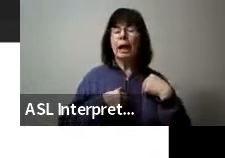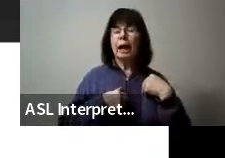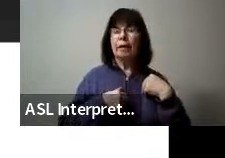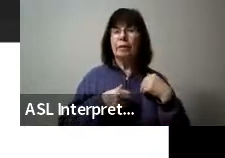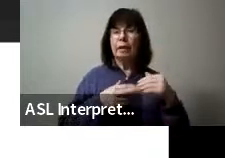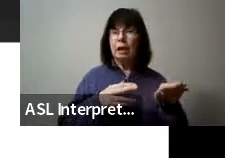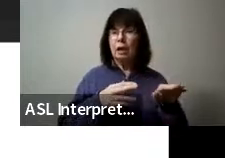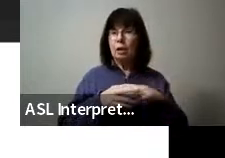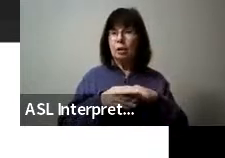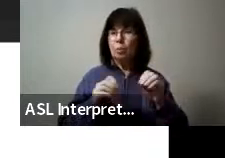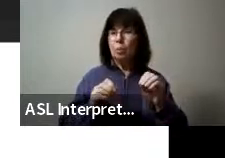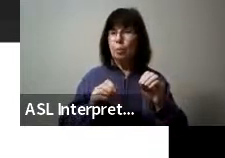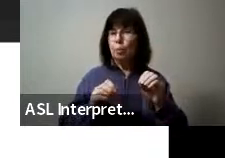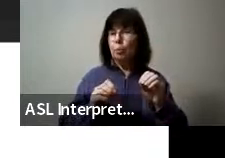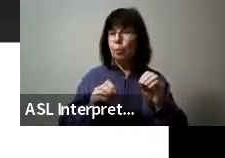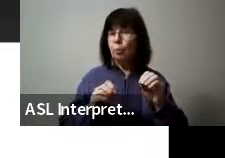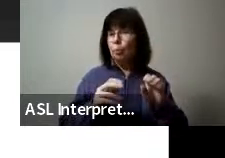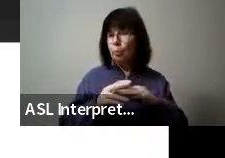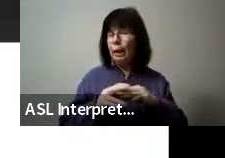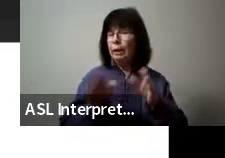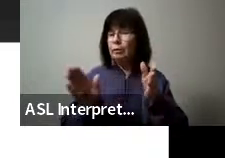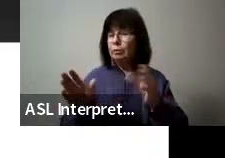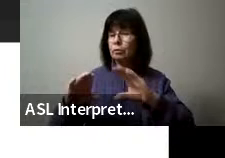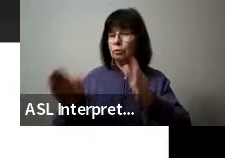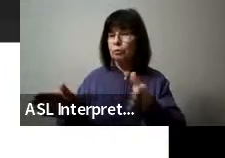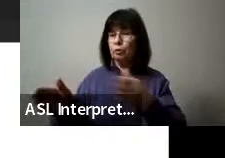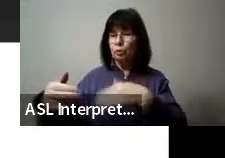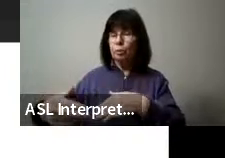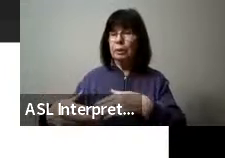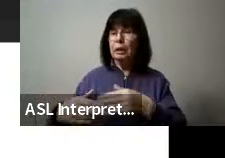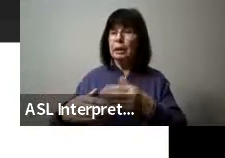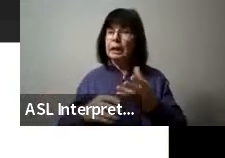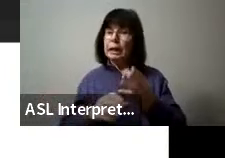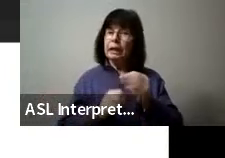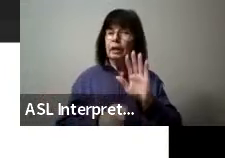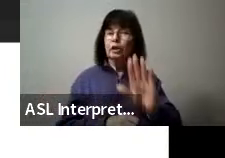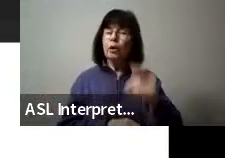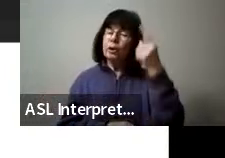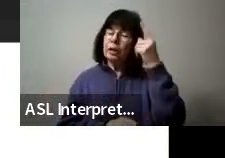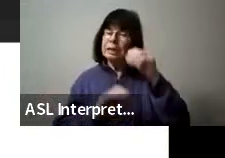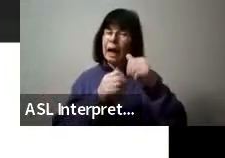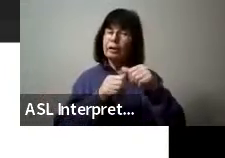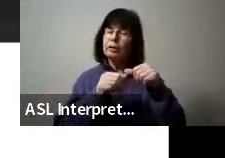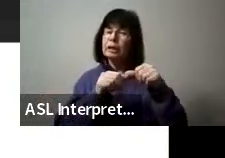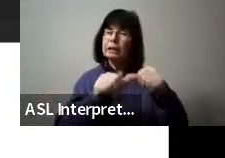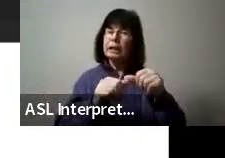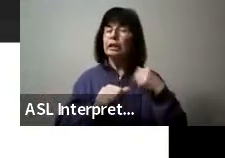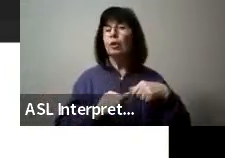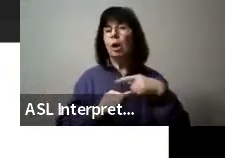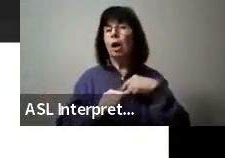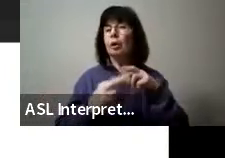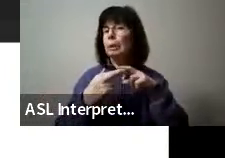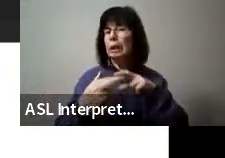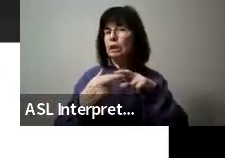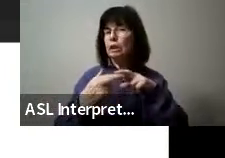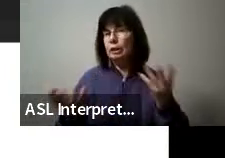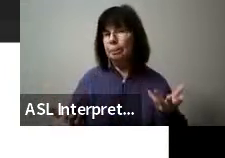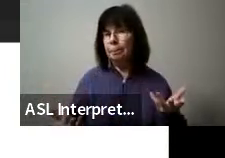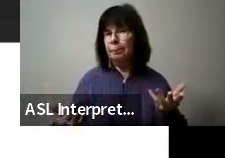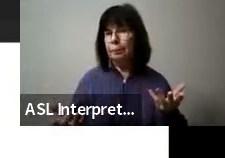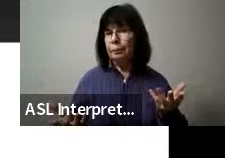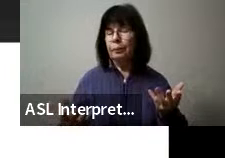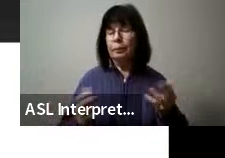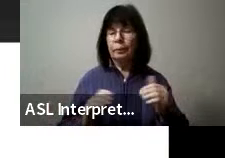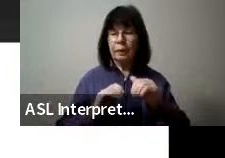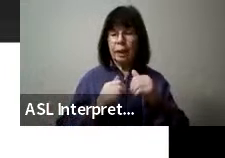about and get your ideas and thoughts about how do we want to stay in relationship with each other? How do we